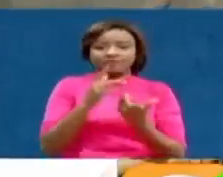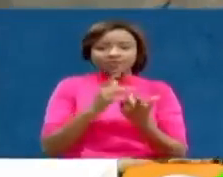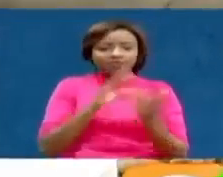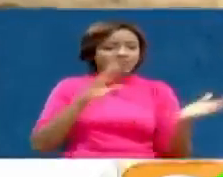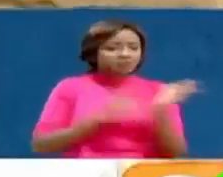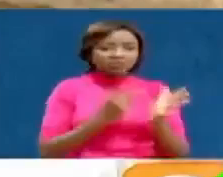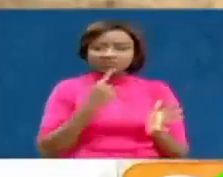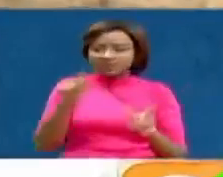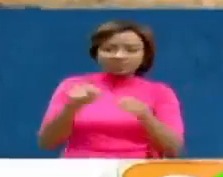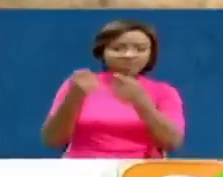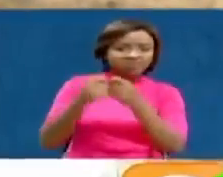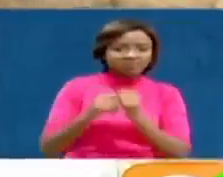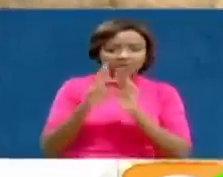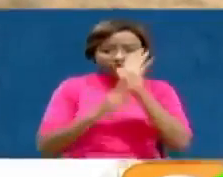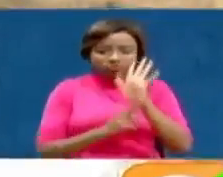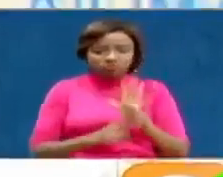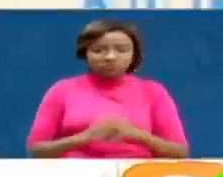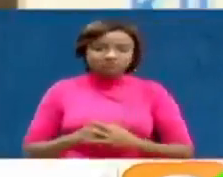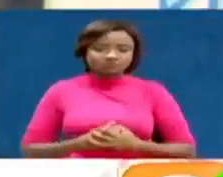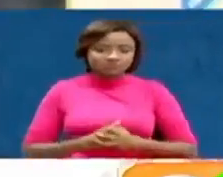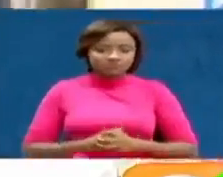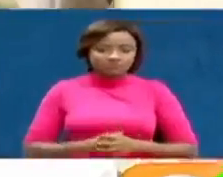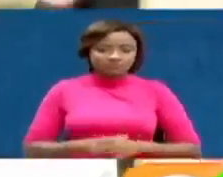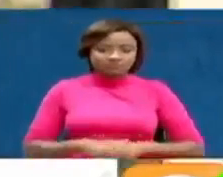flouting curfew orders emerged on Saturday morning.